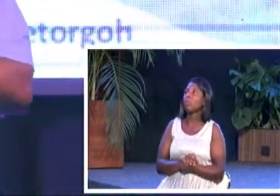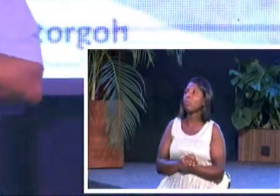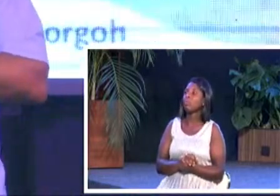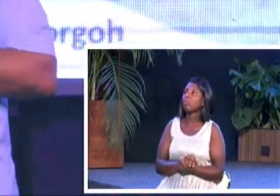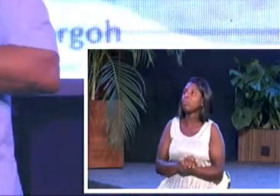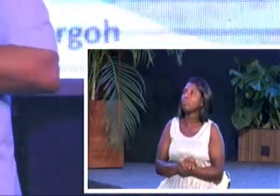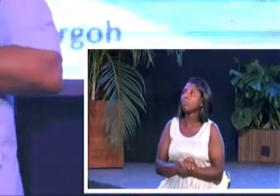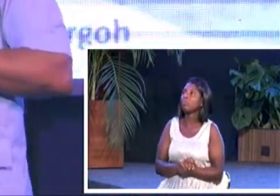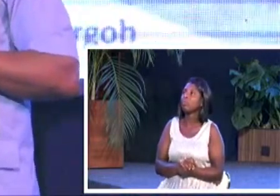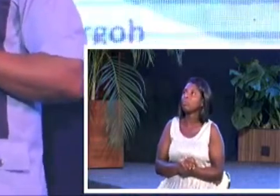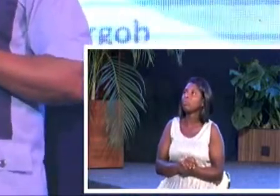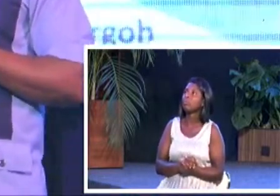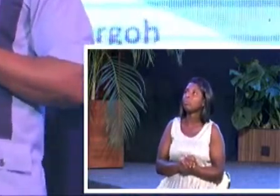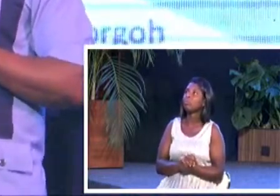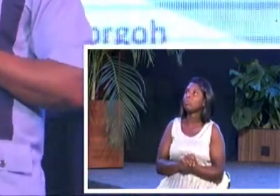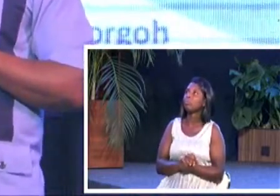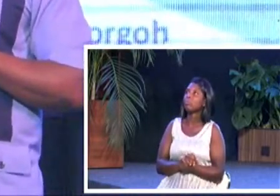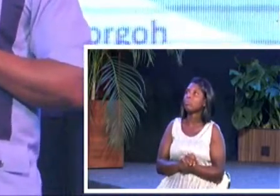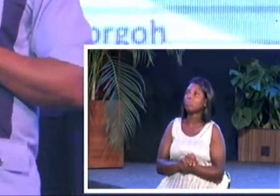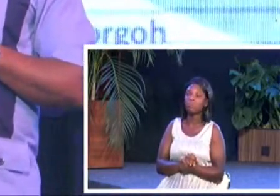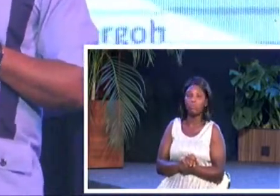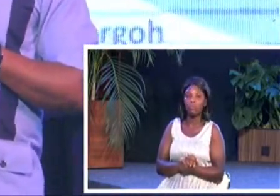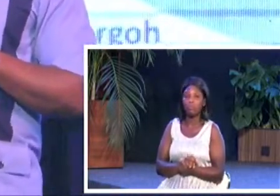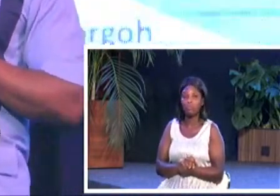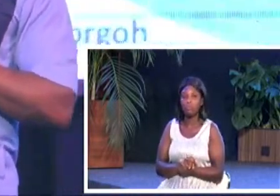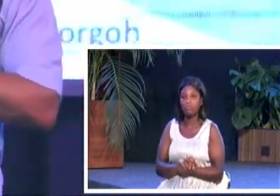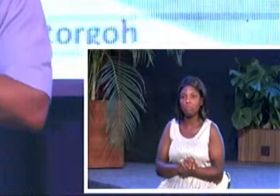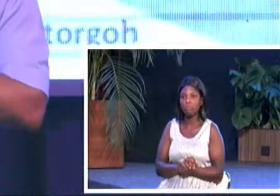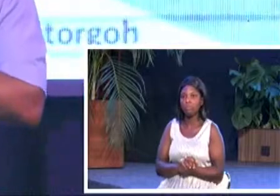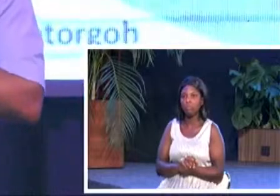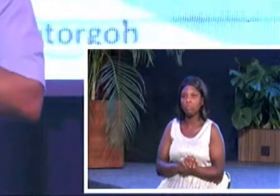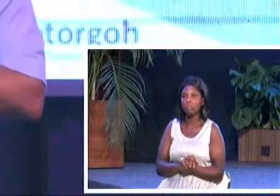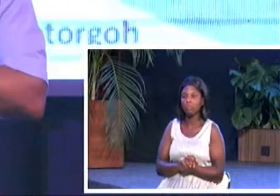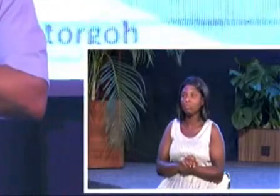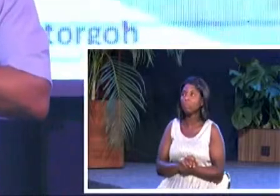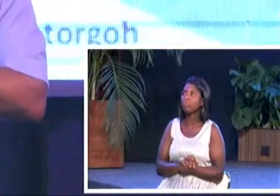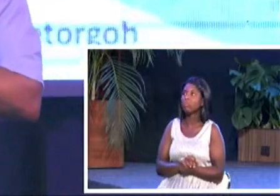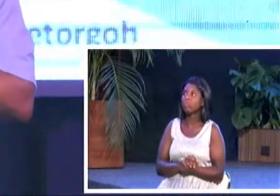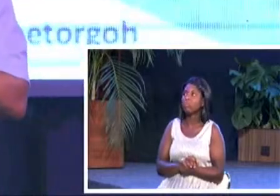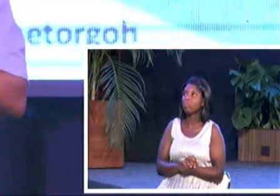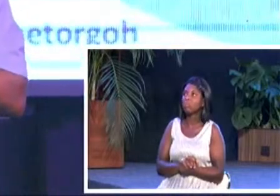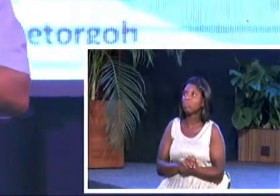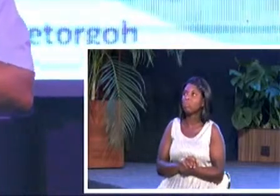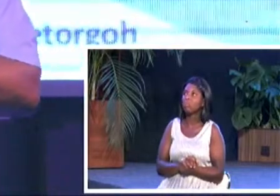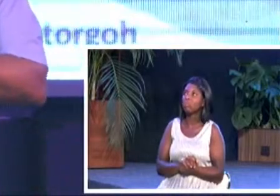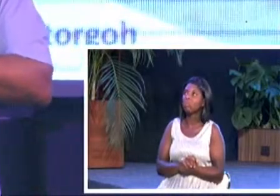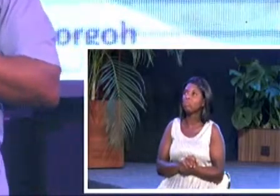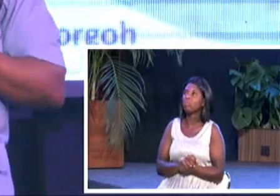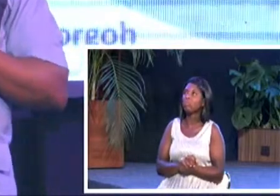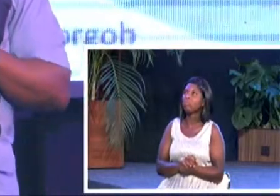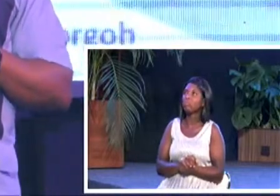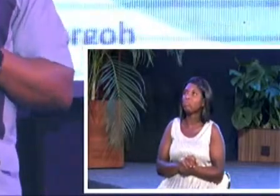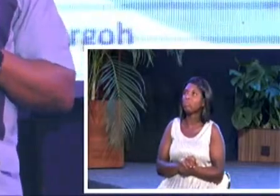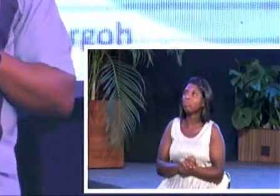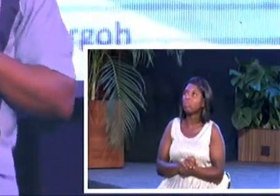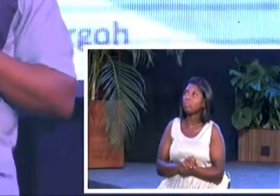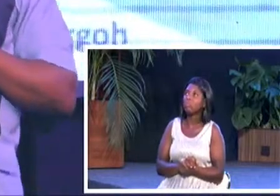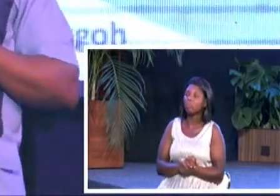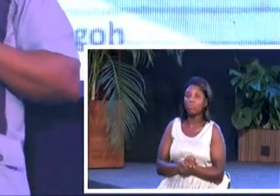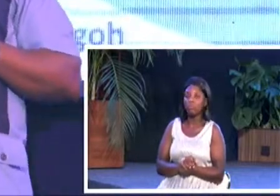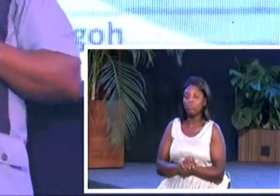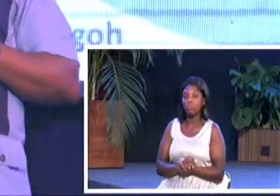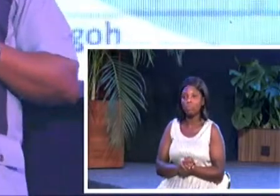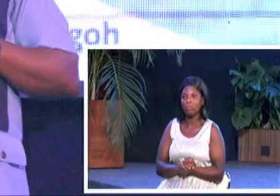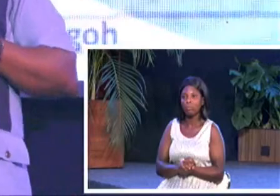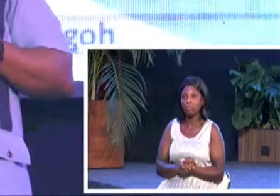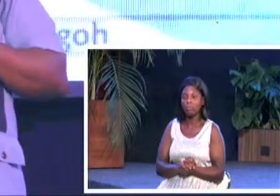who are paid to just think about the next type of laptop, the next mobile phone. Can you believe that industry